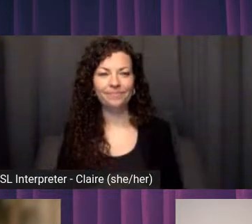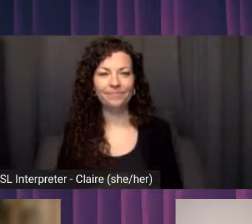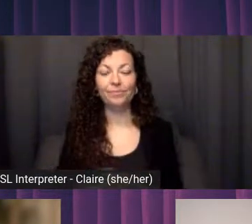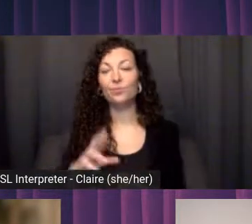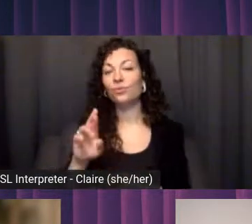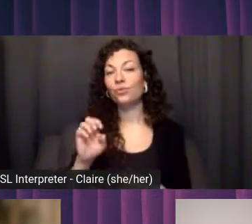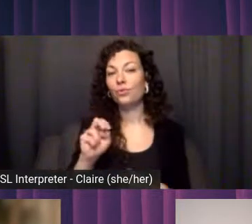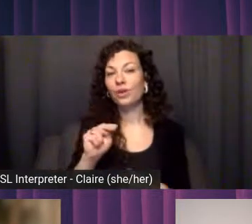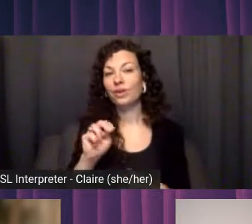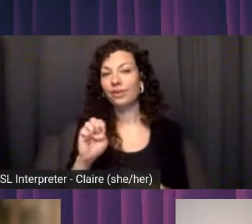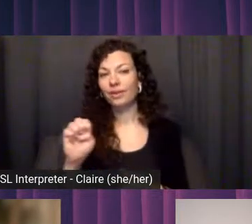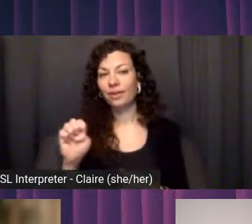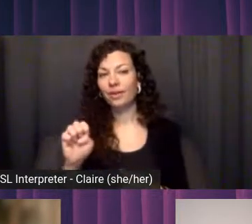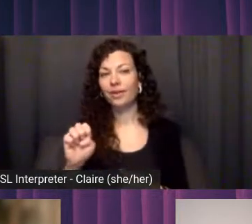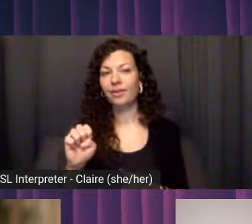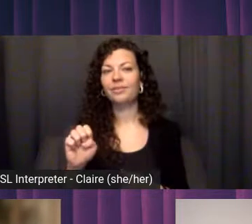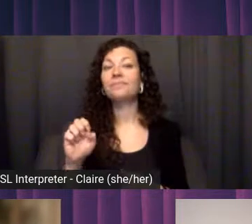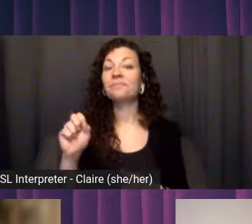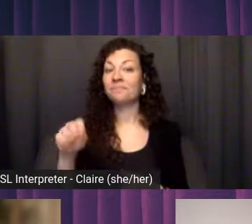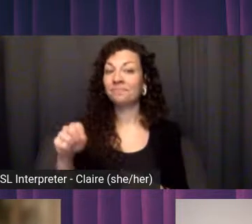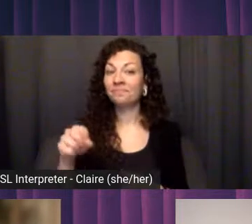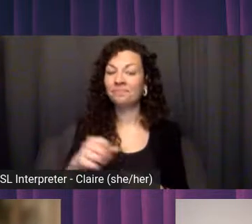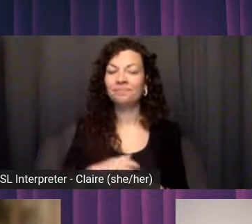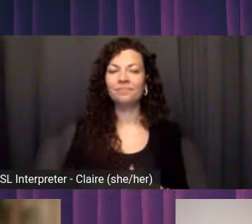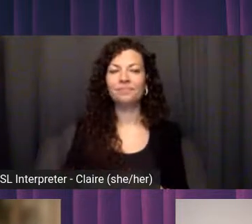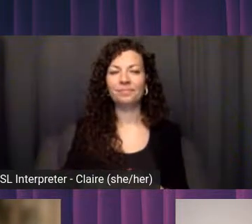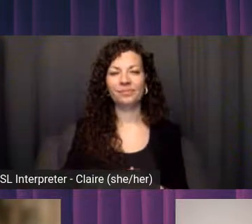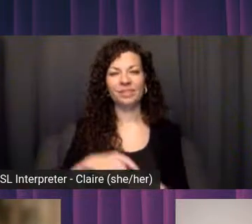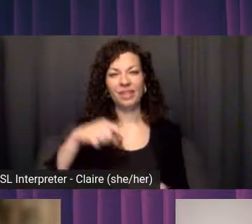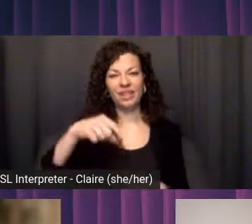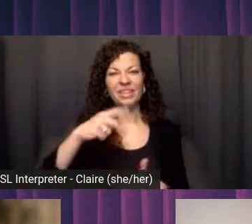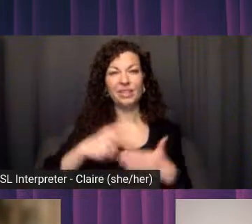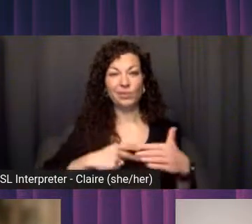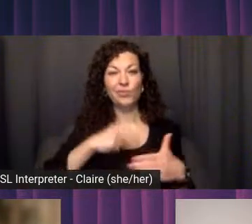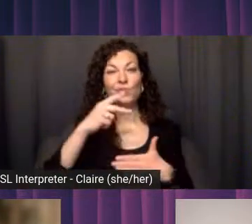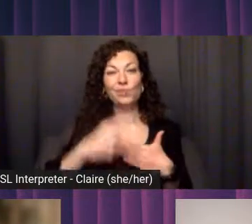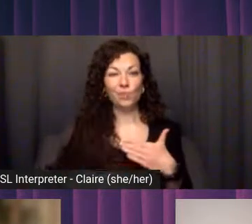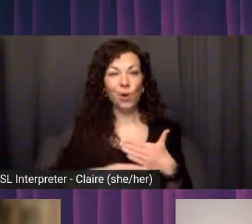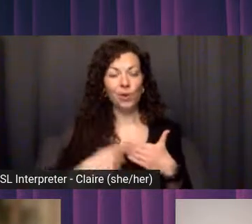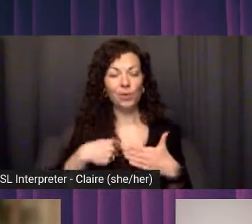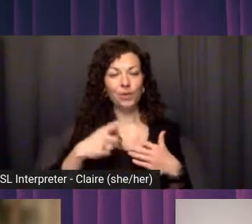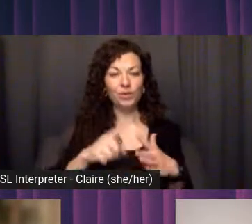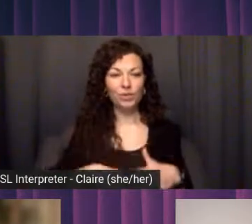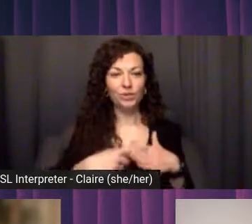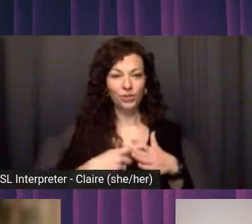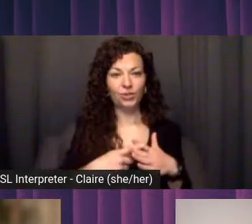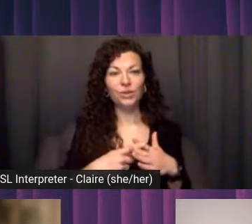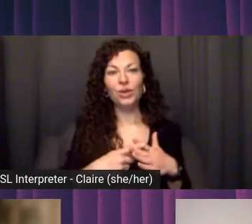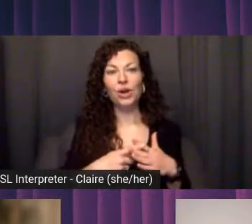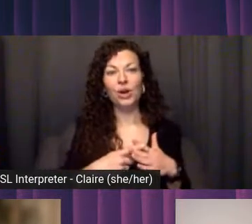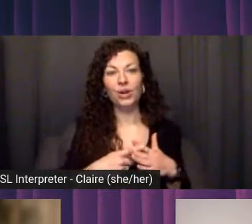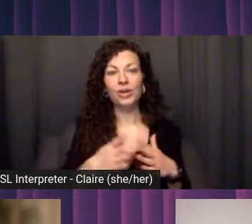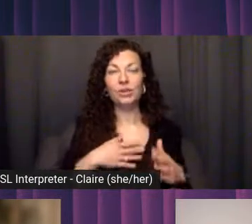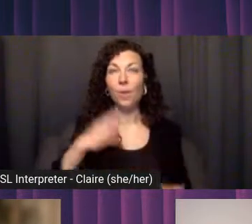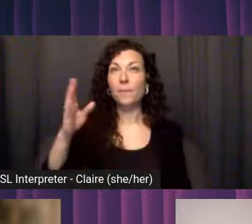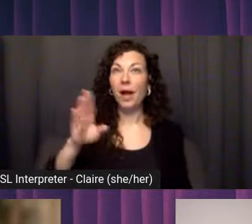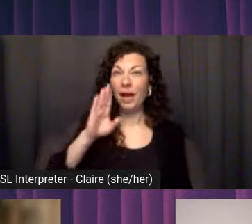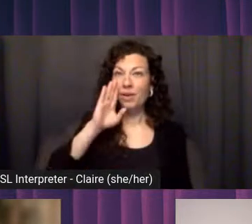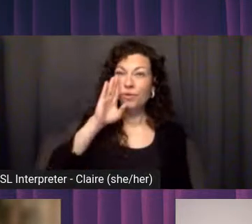in thinking about this program that we've started, like my hope for the future is that programs like this don't need to exist.